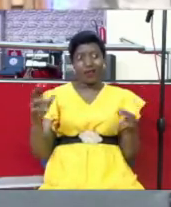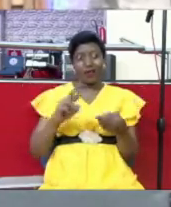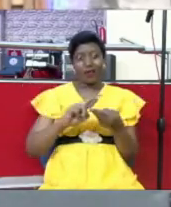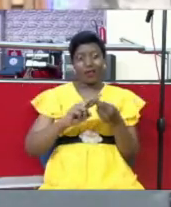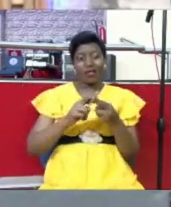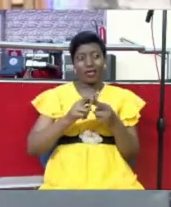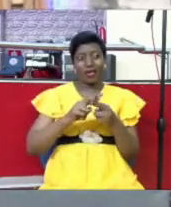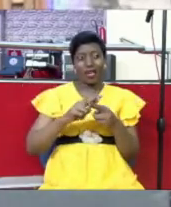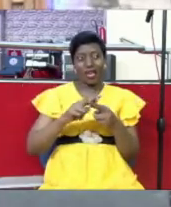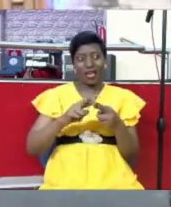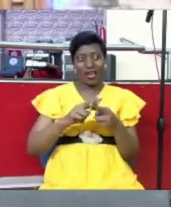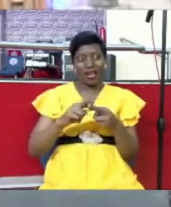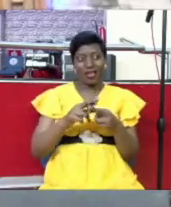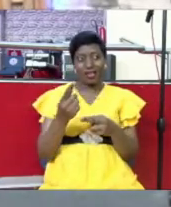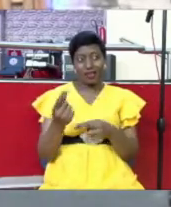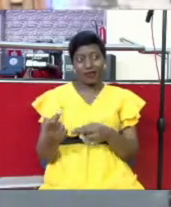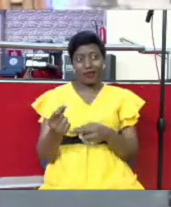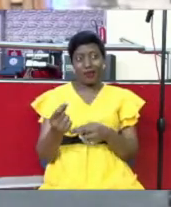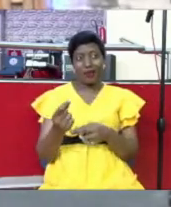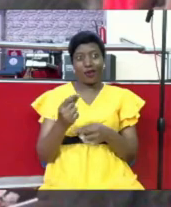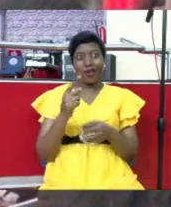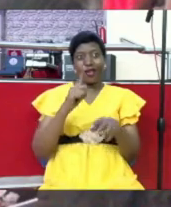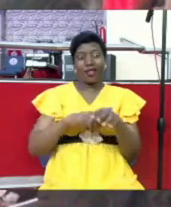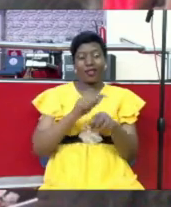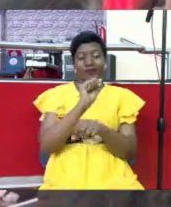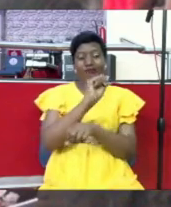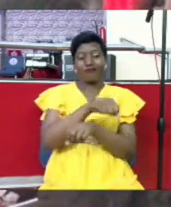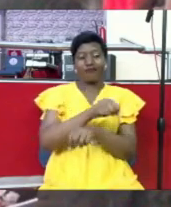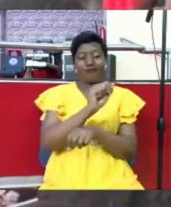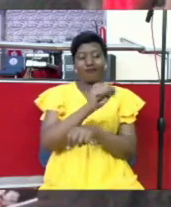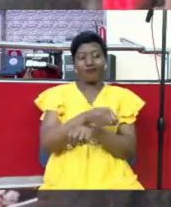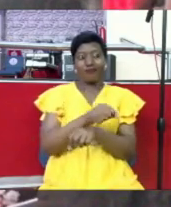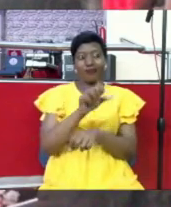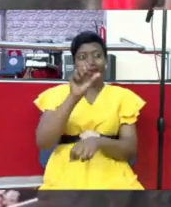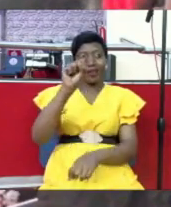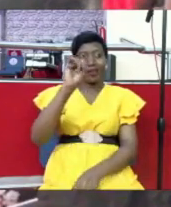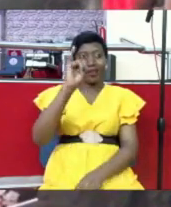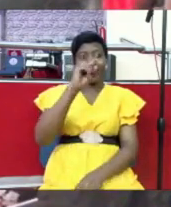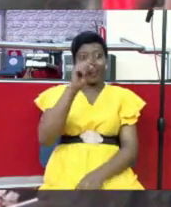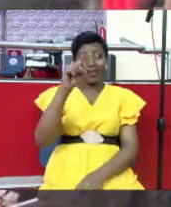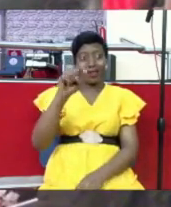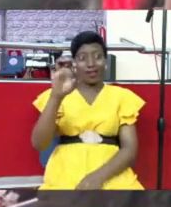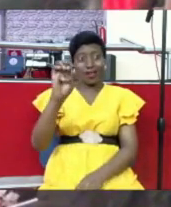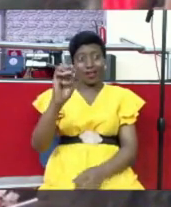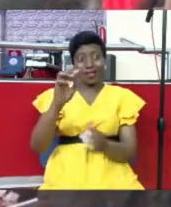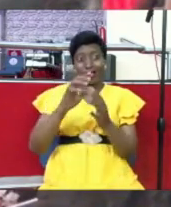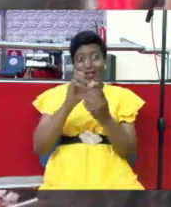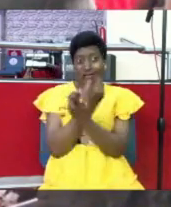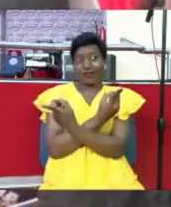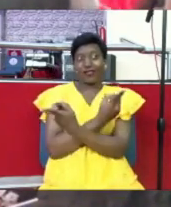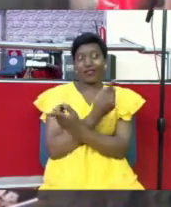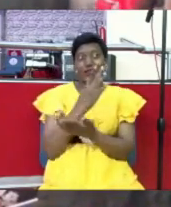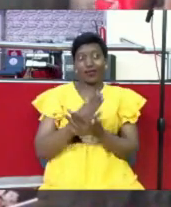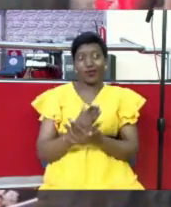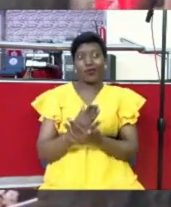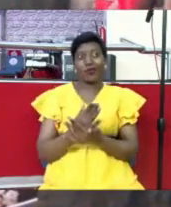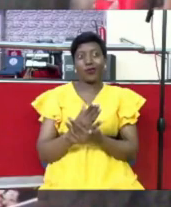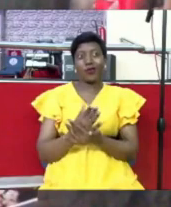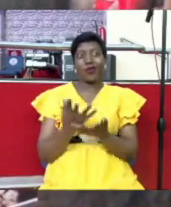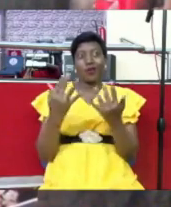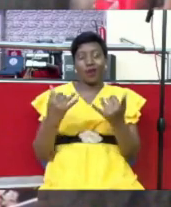have relieved. Lakini wote wameweza kujisaidia. God only expects you to